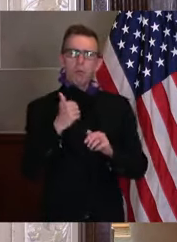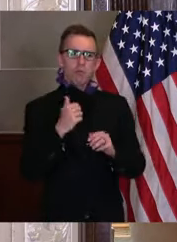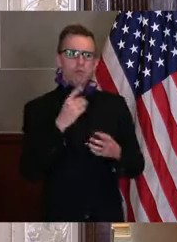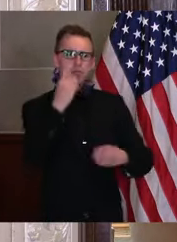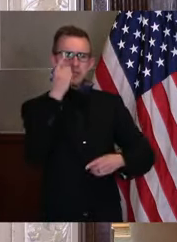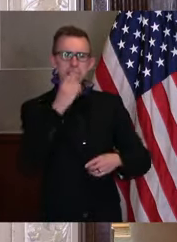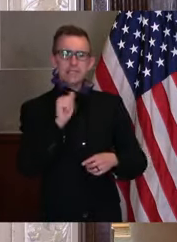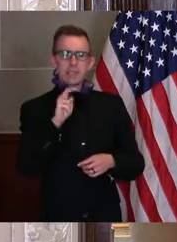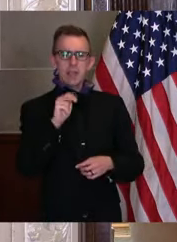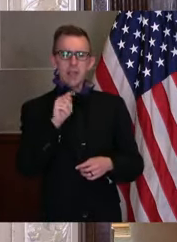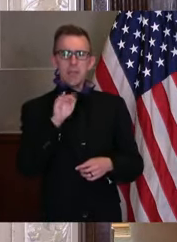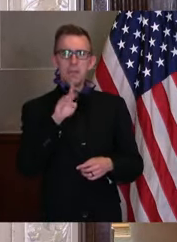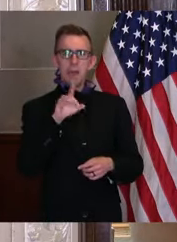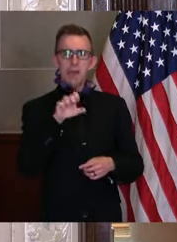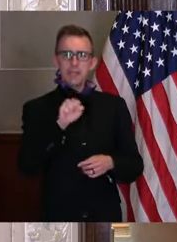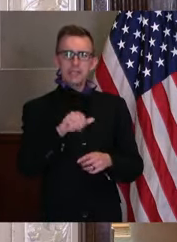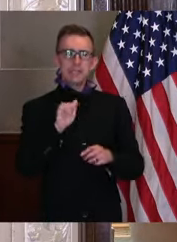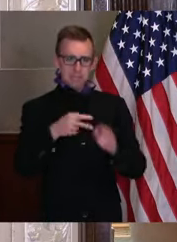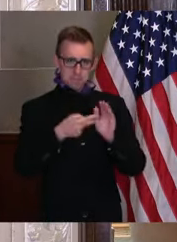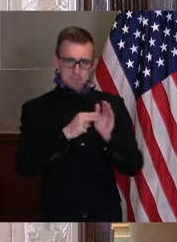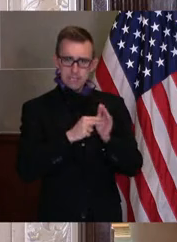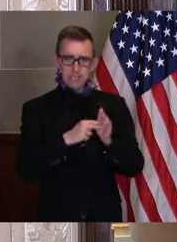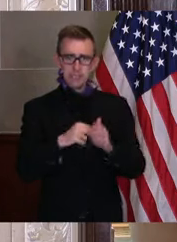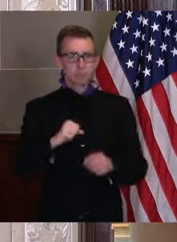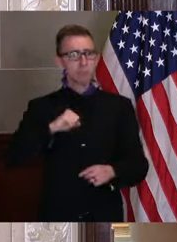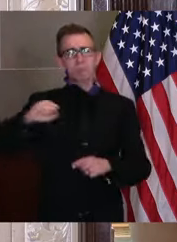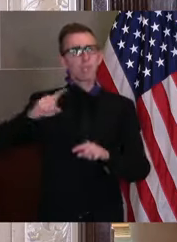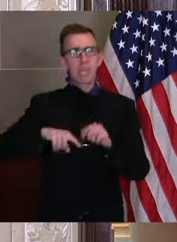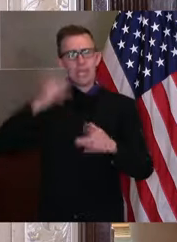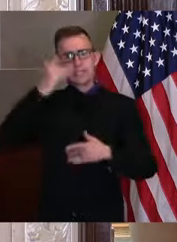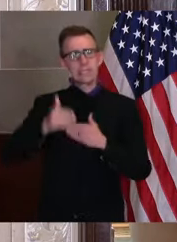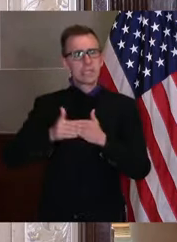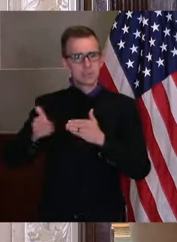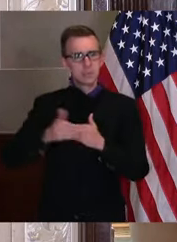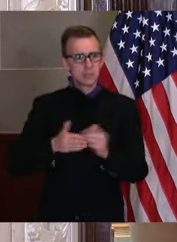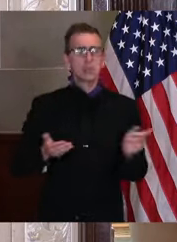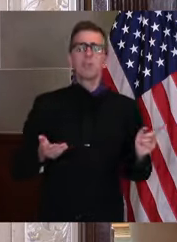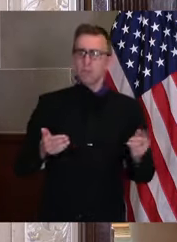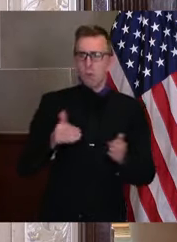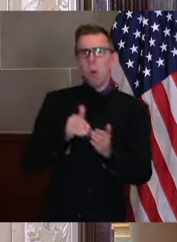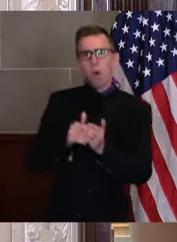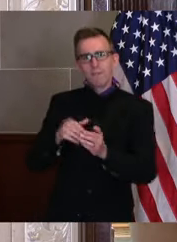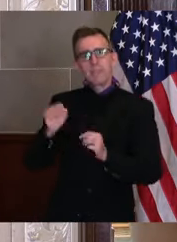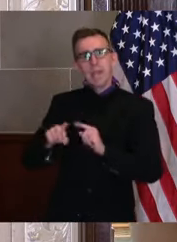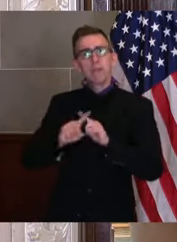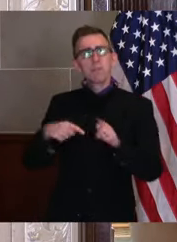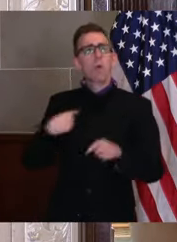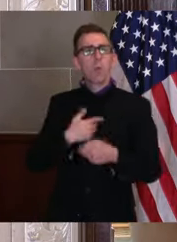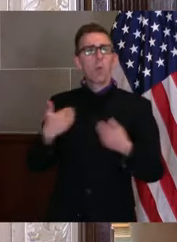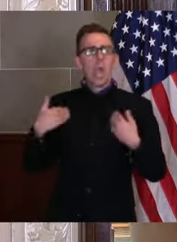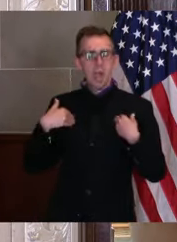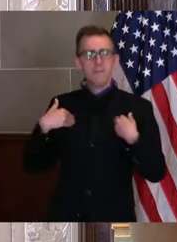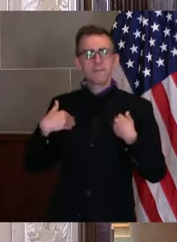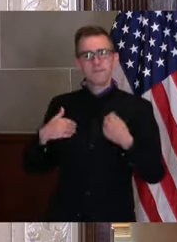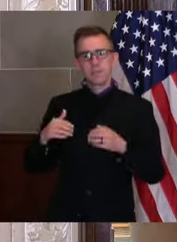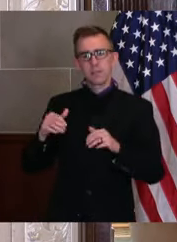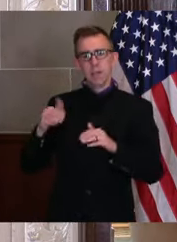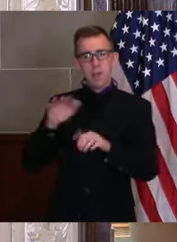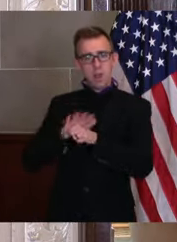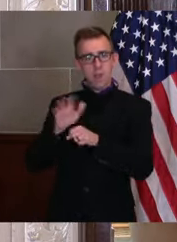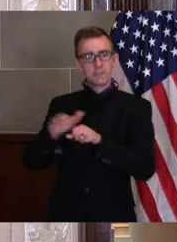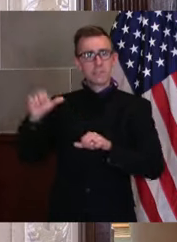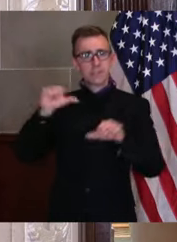if you have antibodies, doesn't that usually speak to immunity? And it does. But we can't we don't have enough scientific knowledge yet to